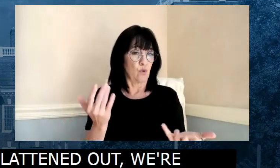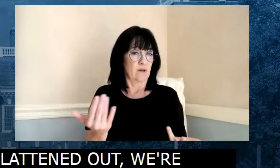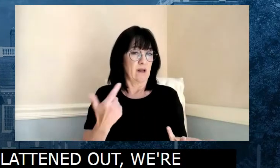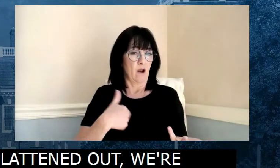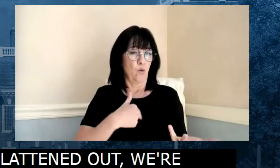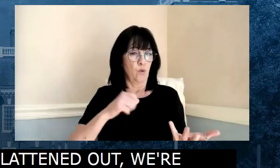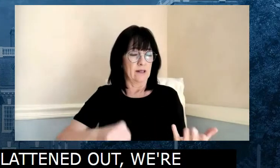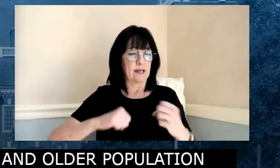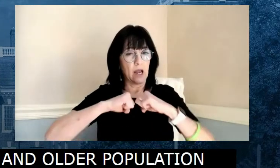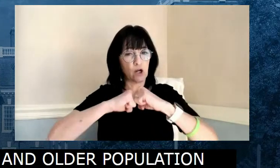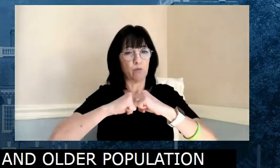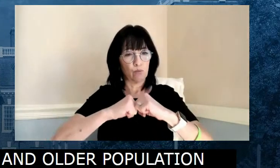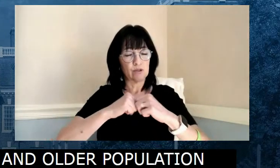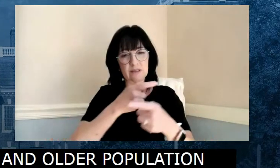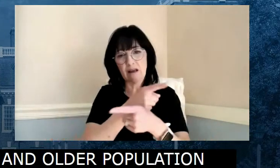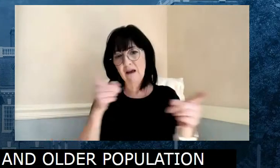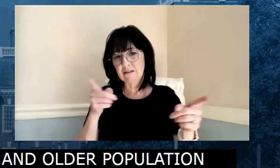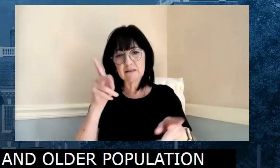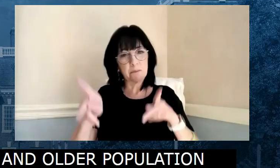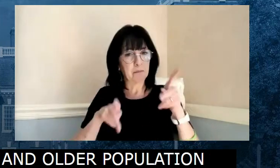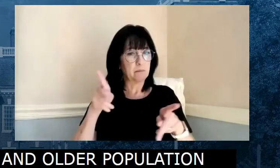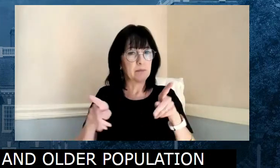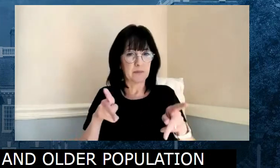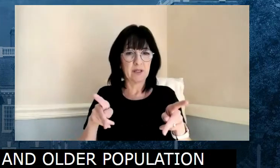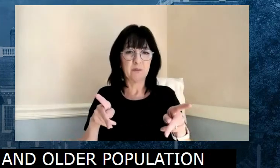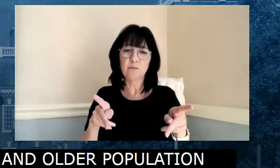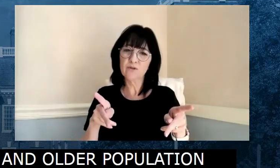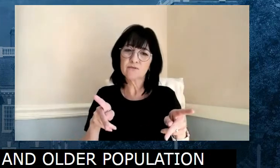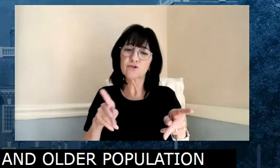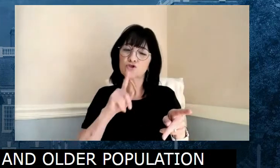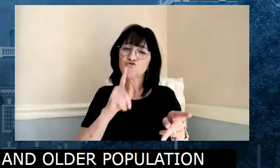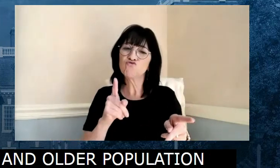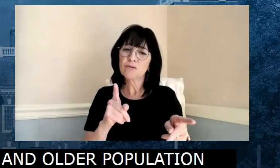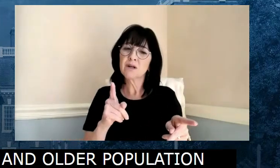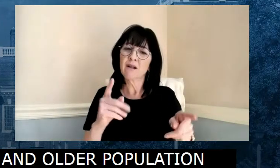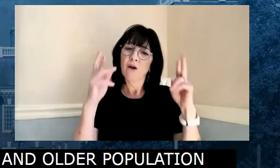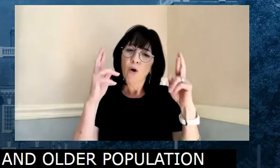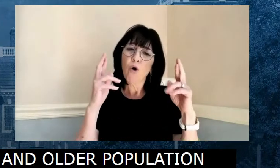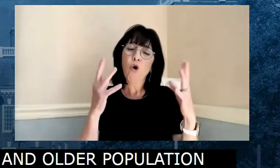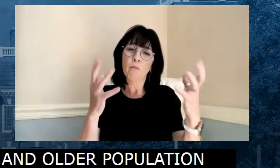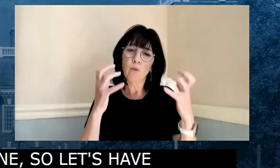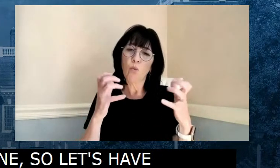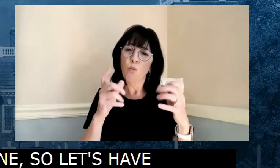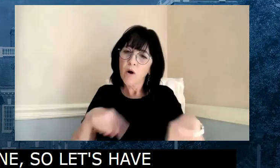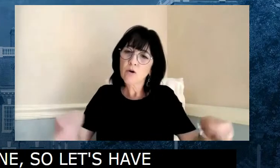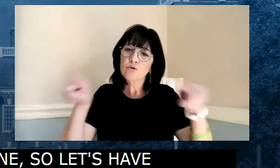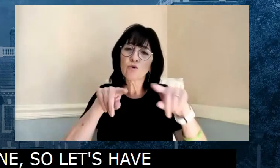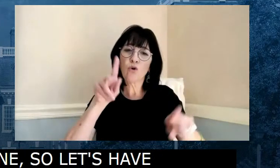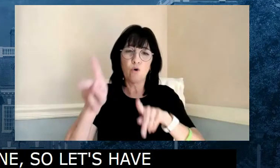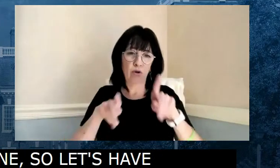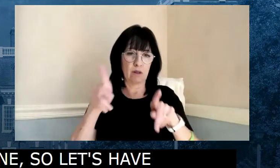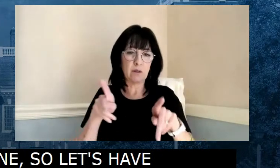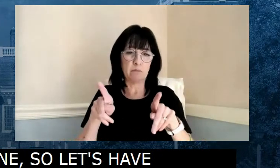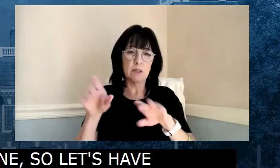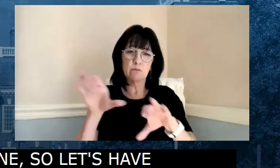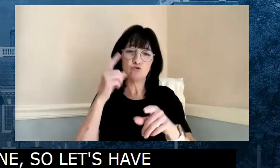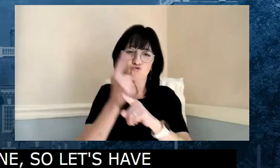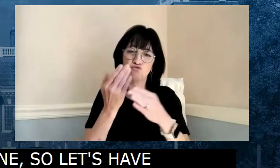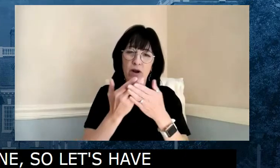having received one vaccine. So let's have everybody do the same and pull together, and we'll get into a much better place.